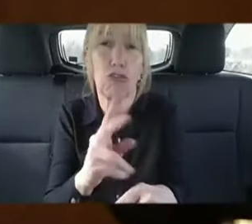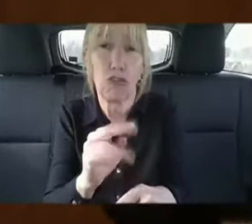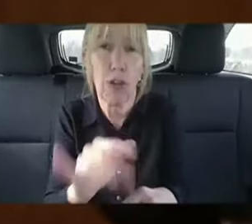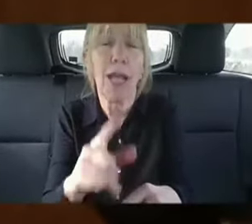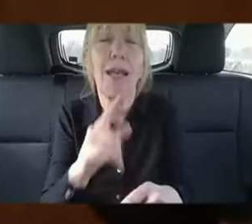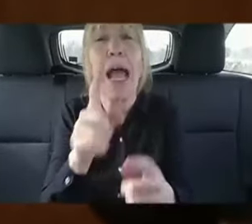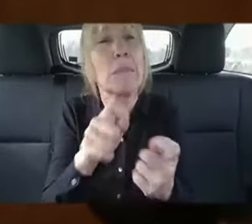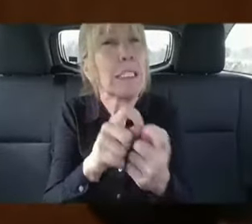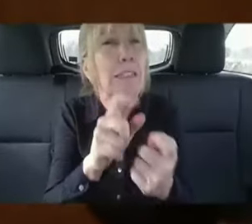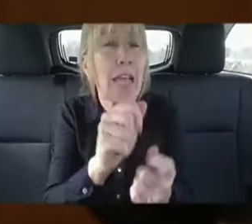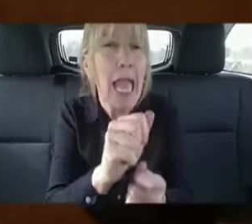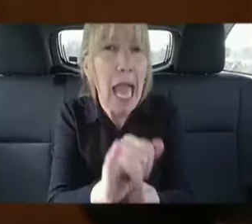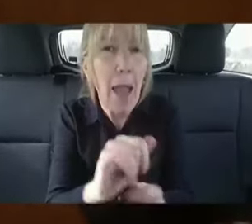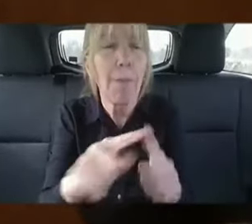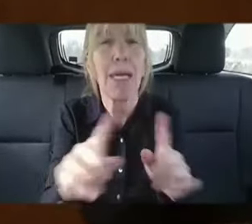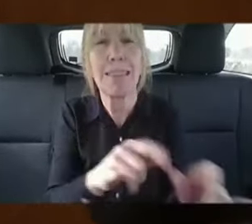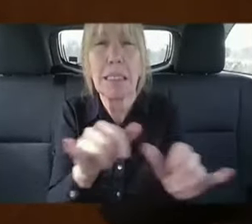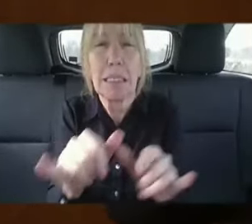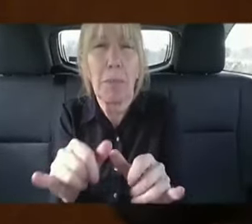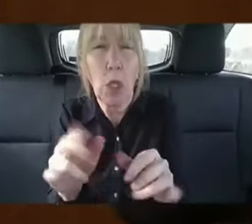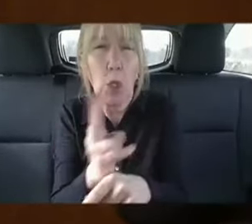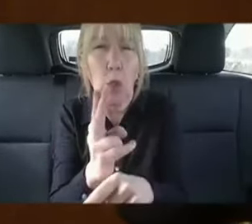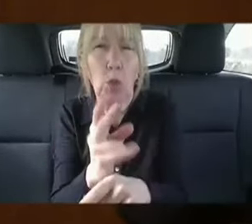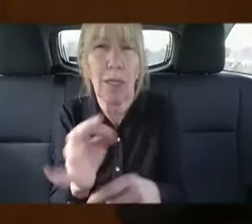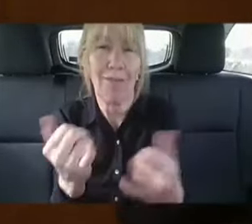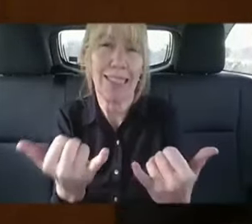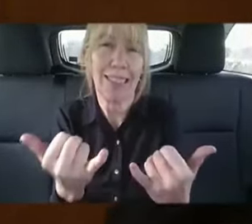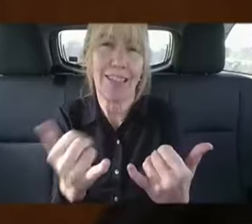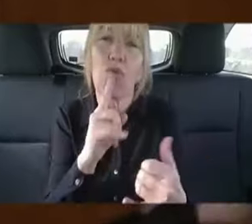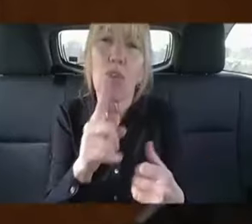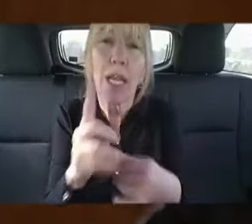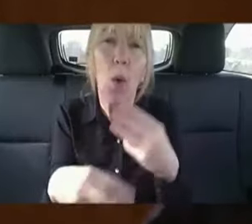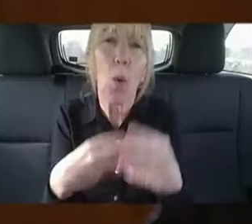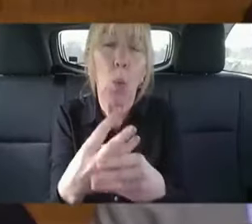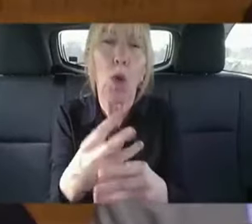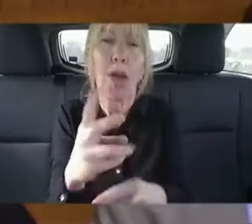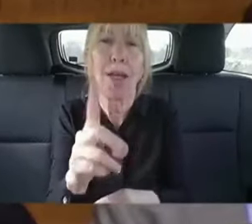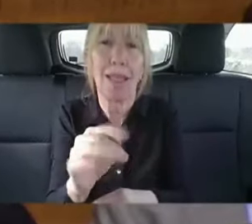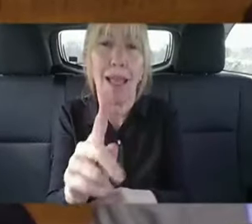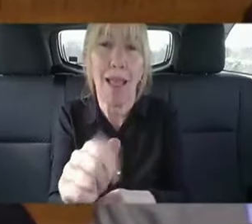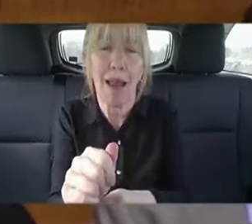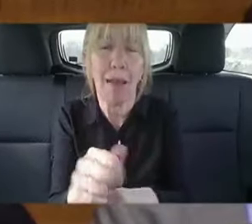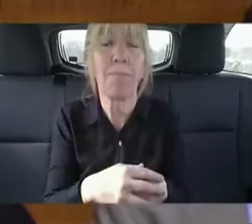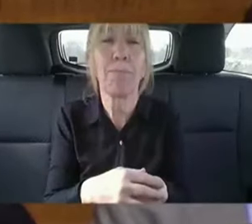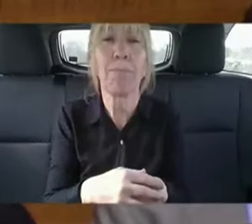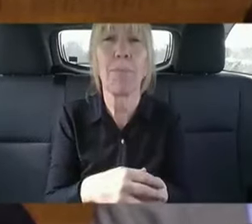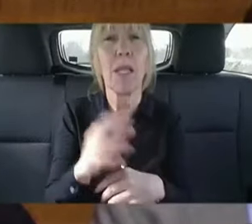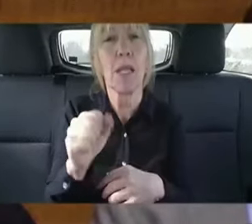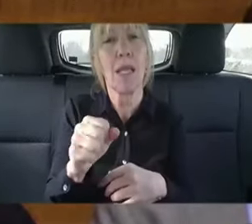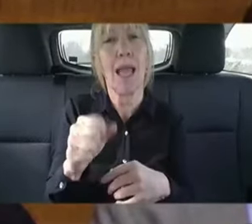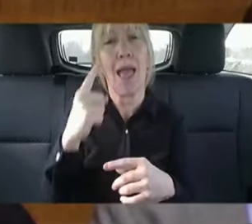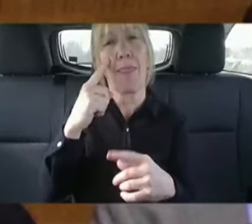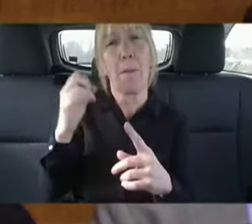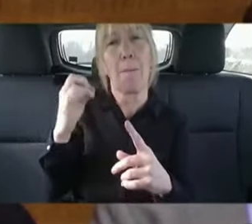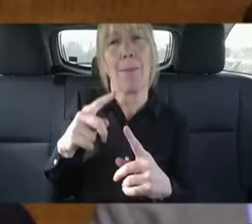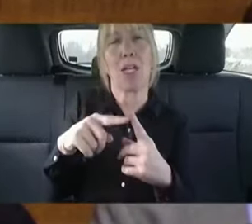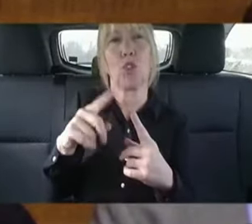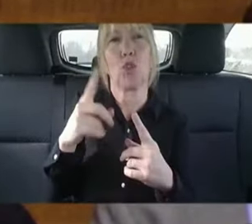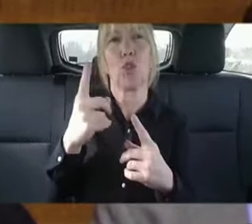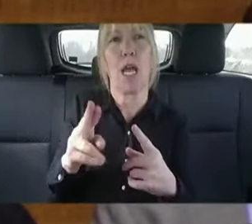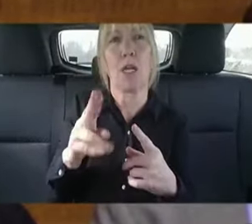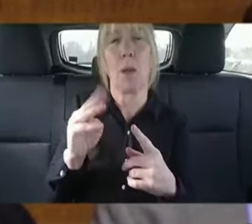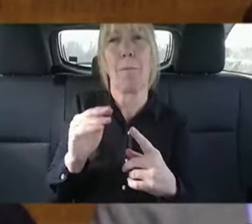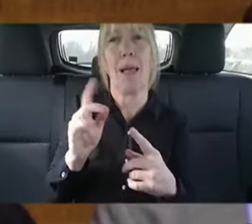but similar use of this existing real-world data. Yeah. I think it does come back to what Dr. Matlock Brown said in terms